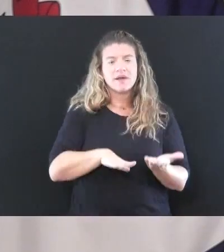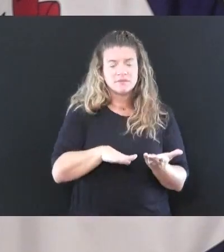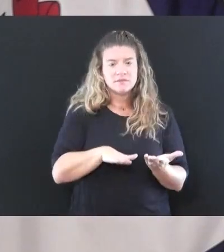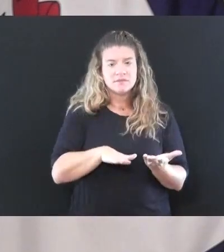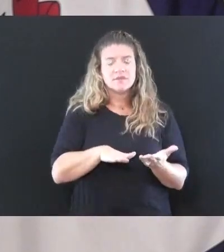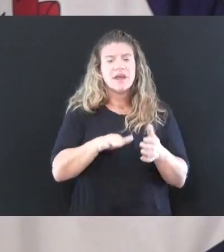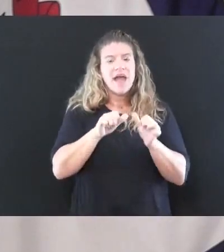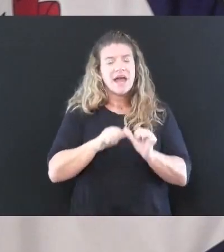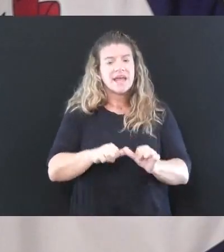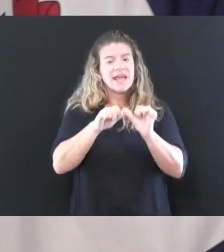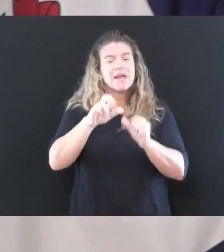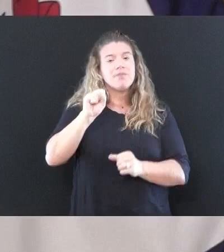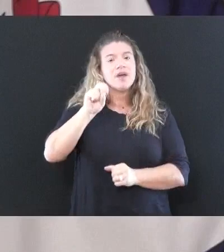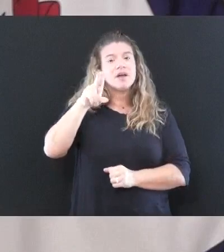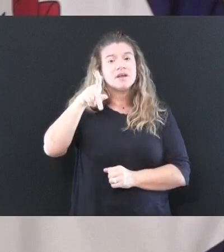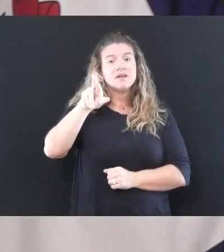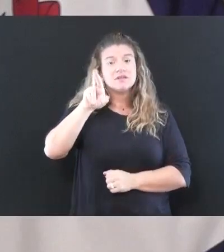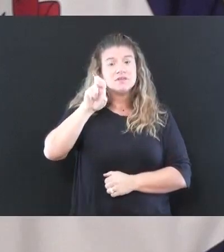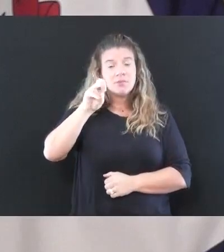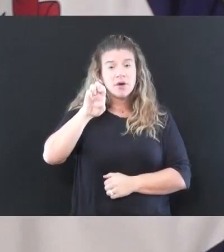our Supreme Court justice, and